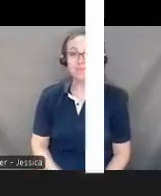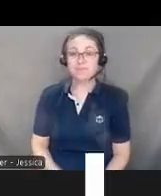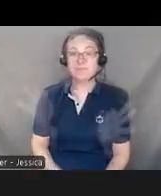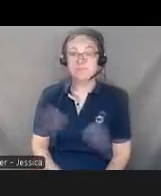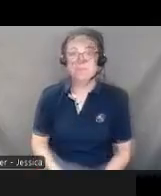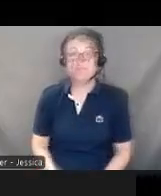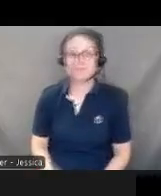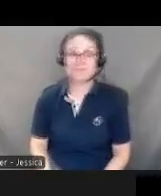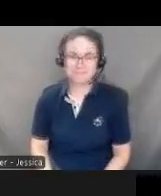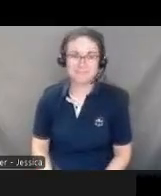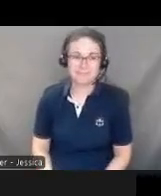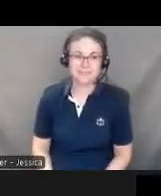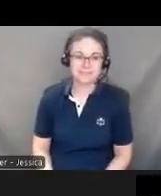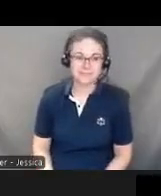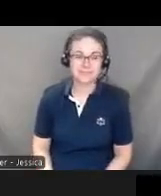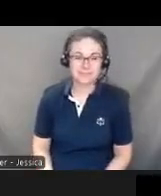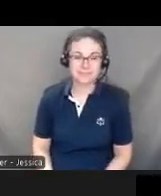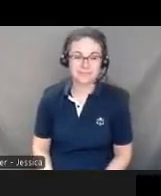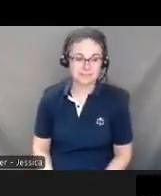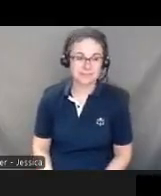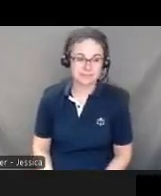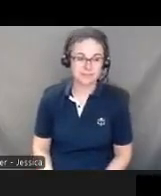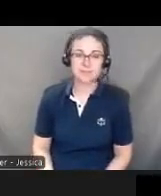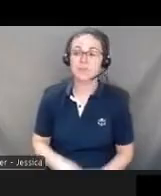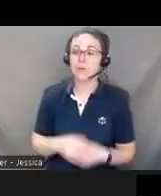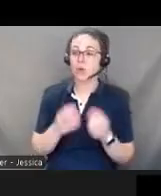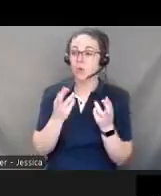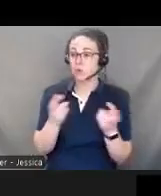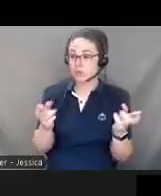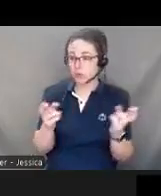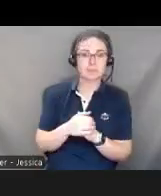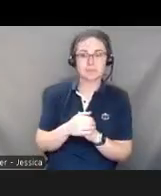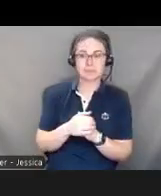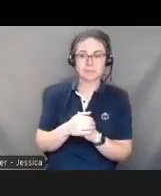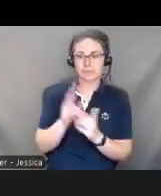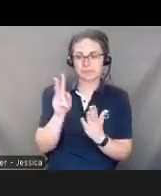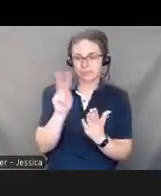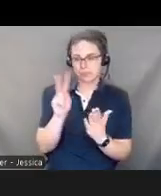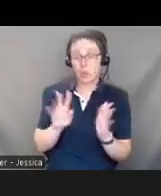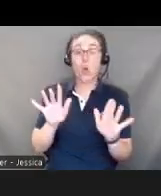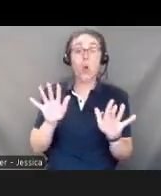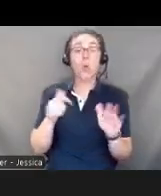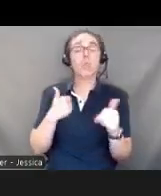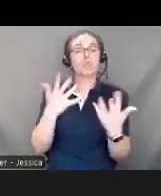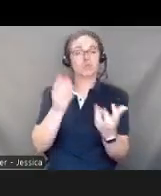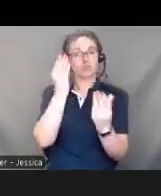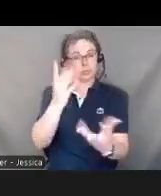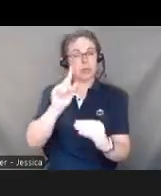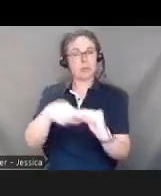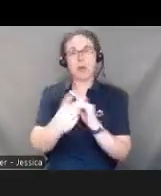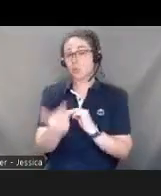here. Let's see. We've got a resource, IE Lighthouse for the Blind. Oh, I want to tell you about 2